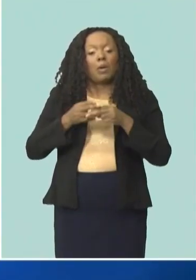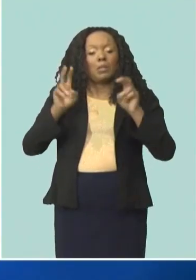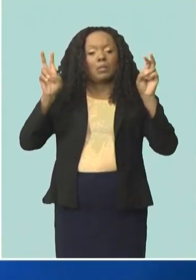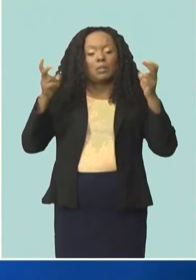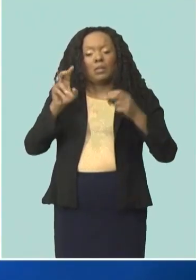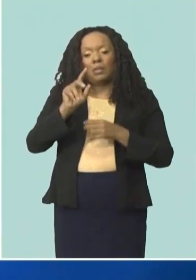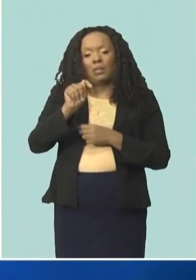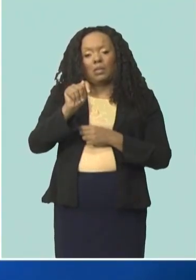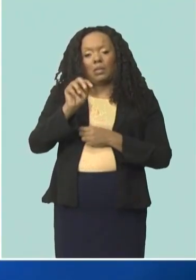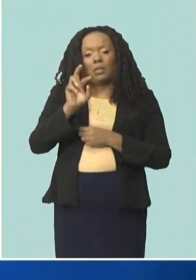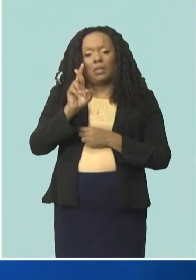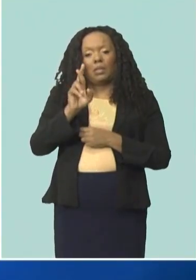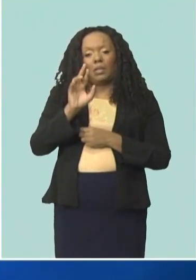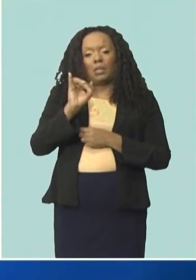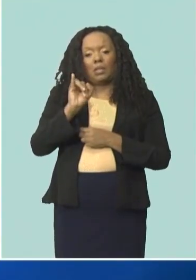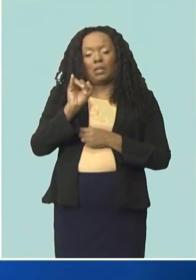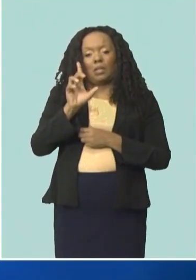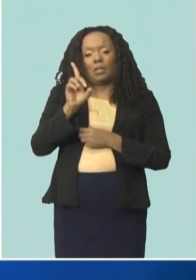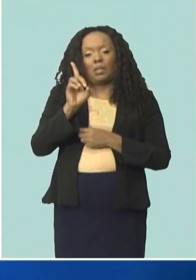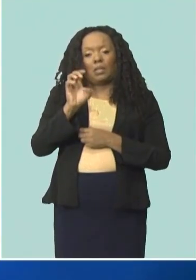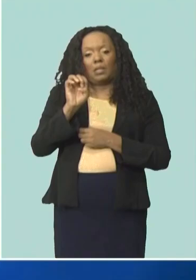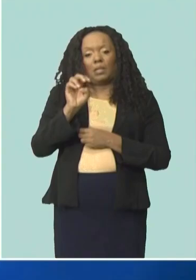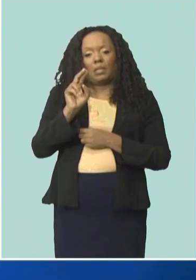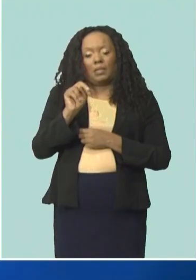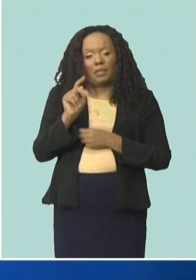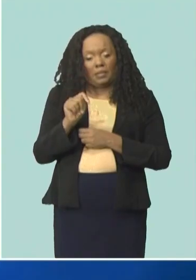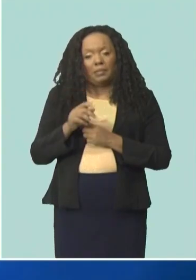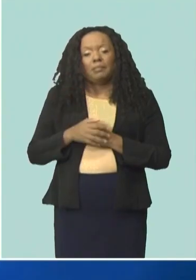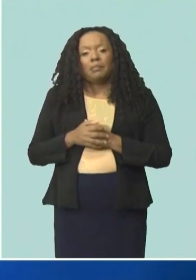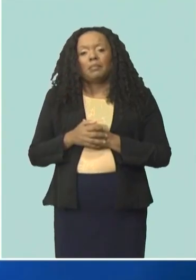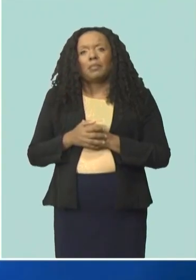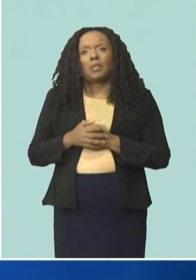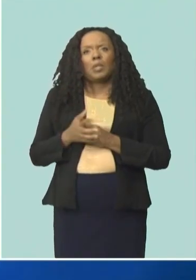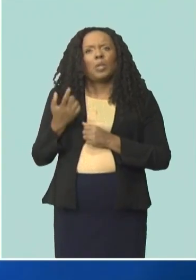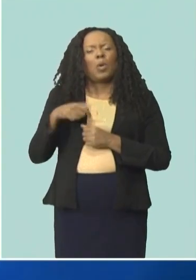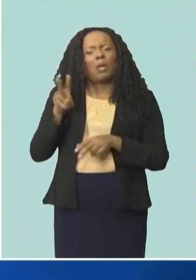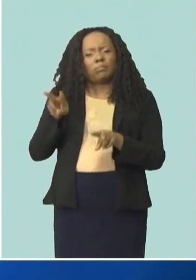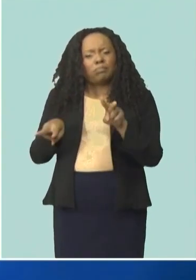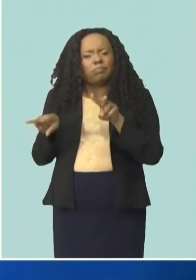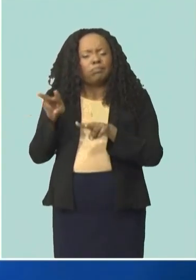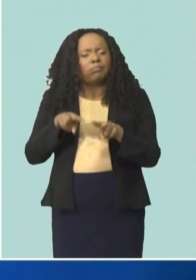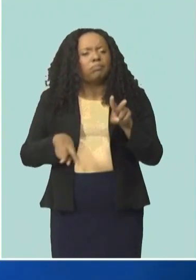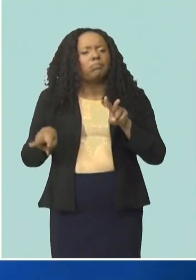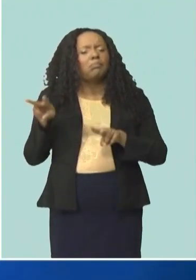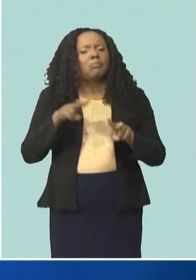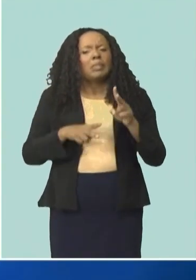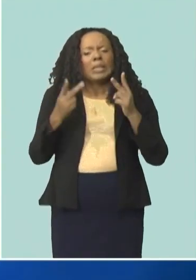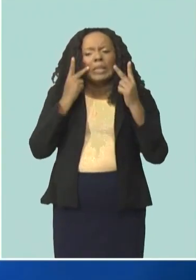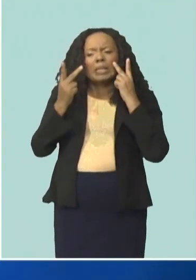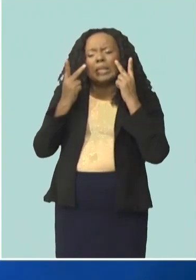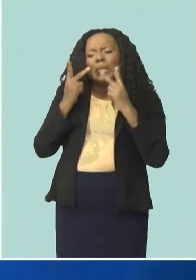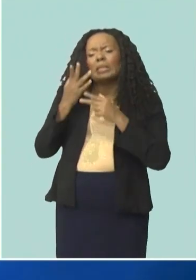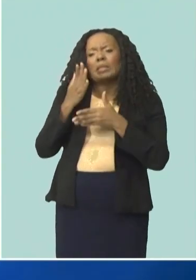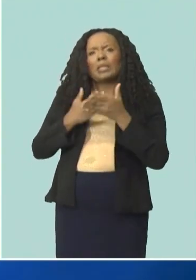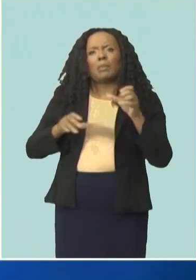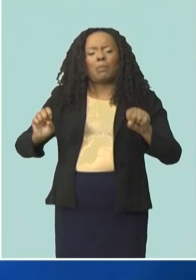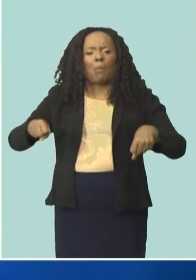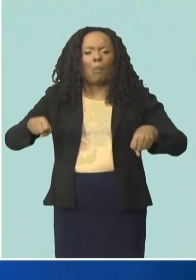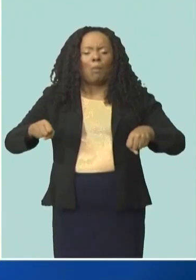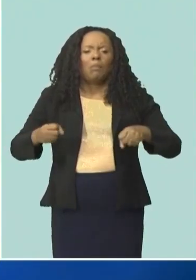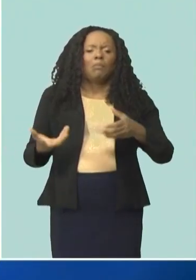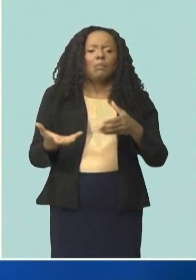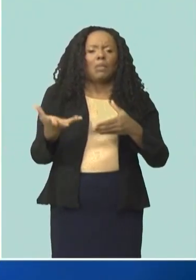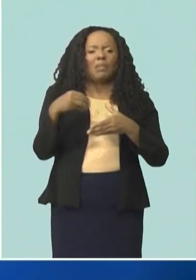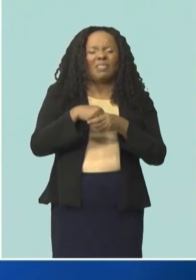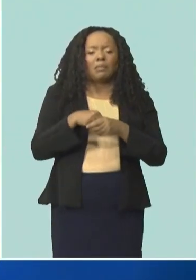at perhaps the use of motorcycles on the roadways to commit crime. The crime of concern obviously is